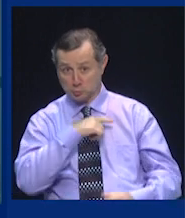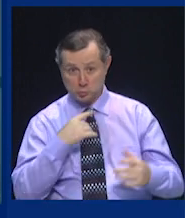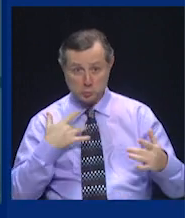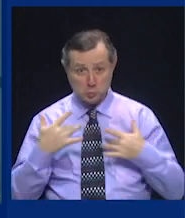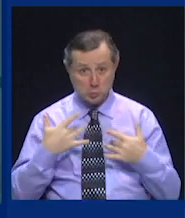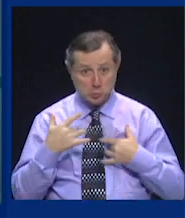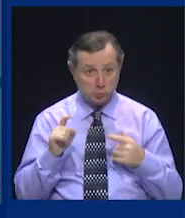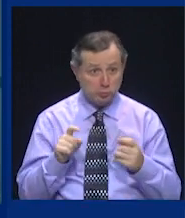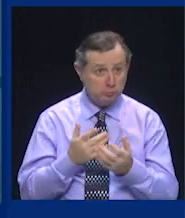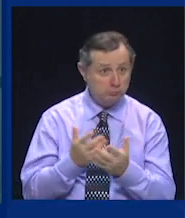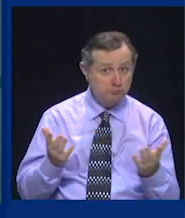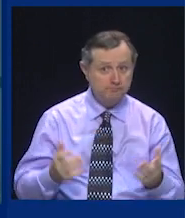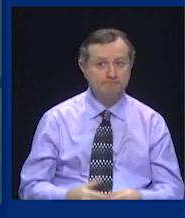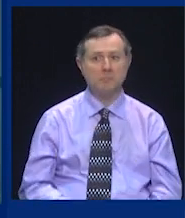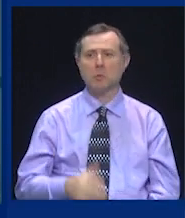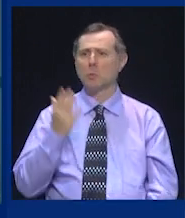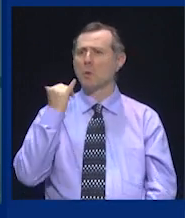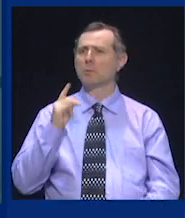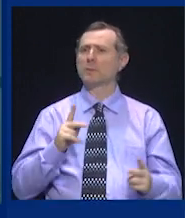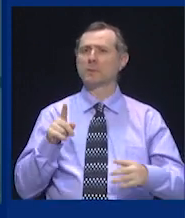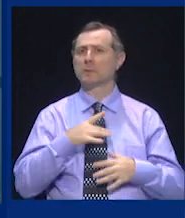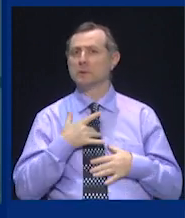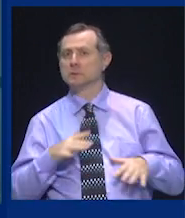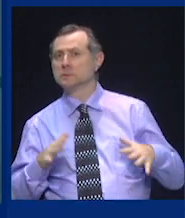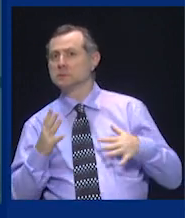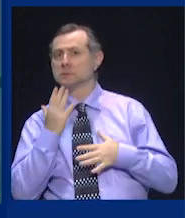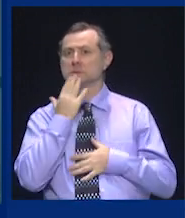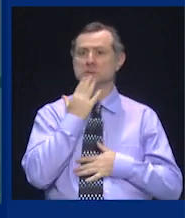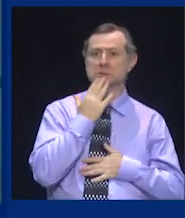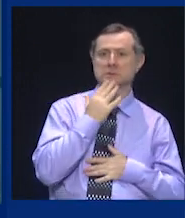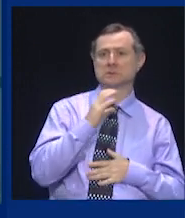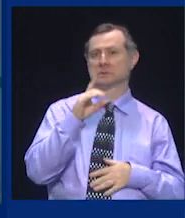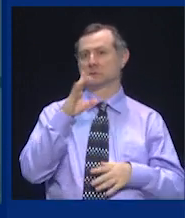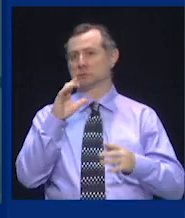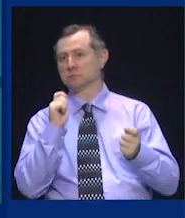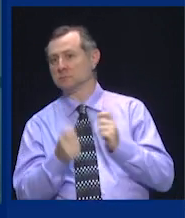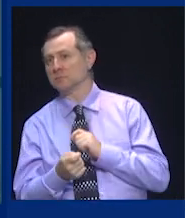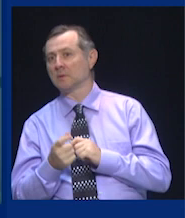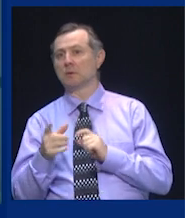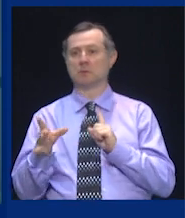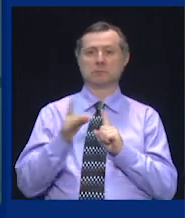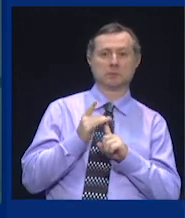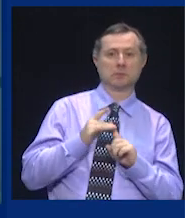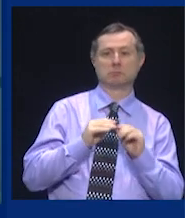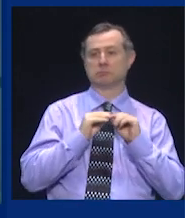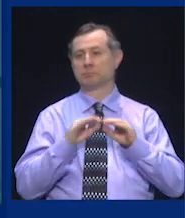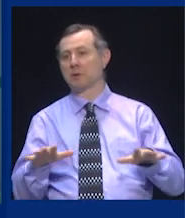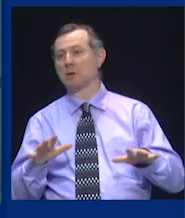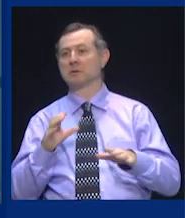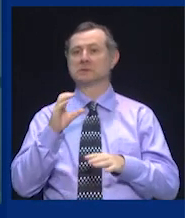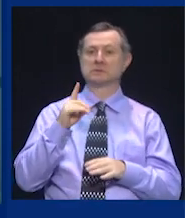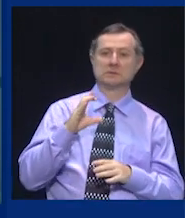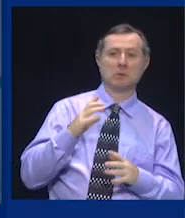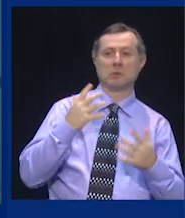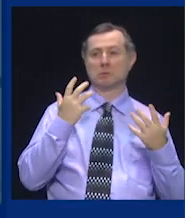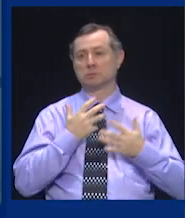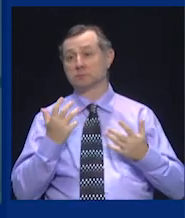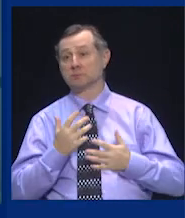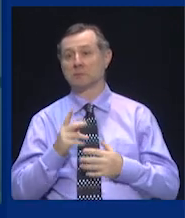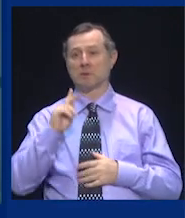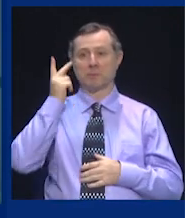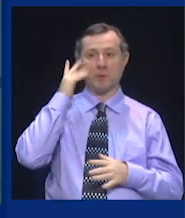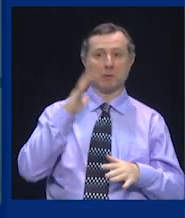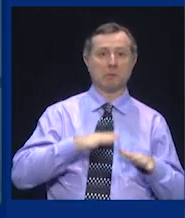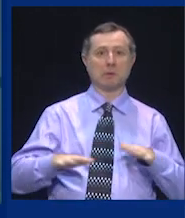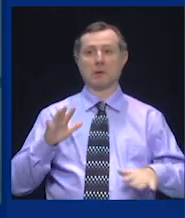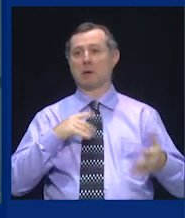state of anxiety because of all these changes and sudden reversals, and CDC says this, CDC says that. Local politicians don't know what